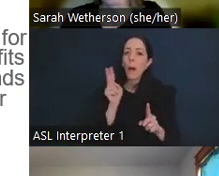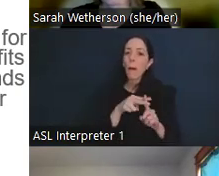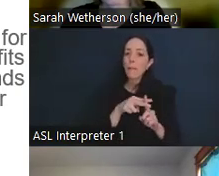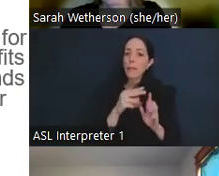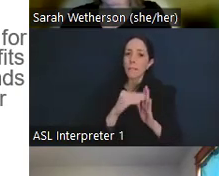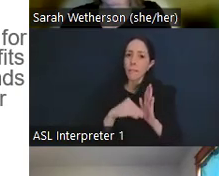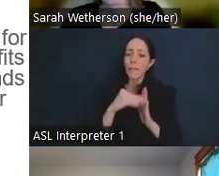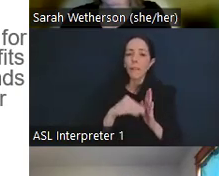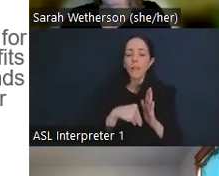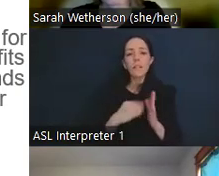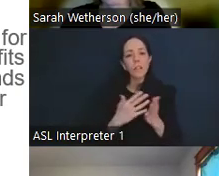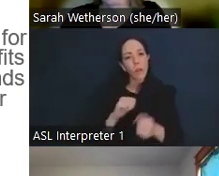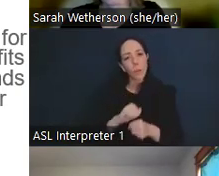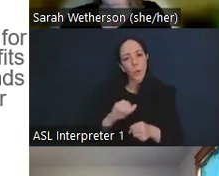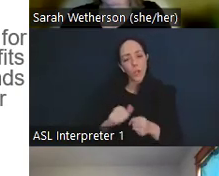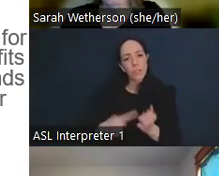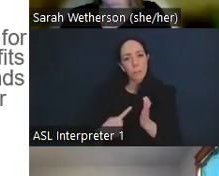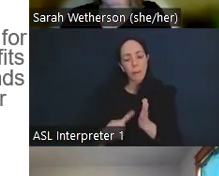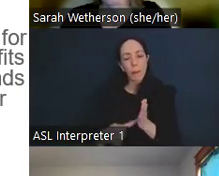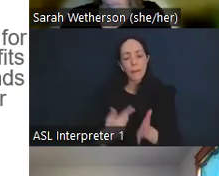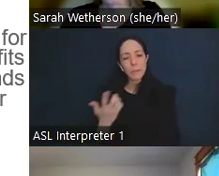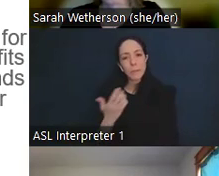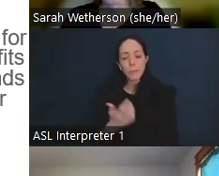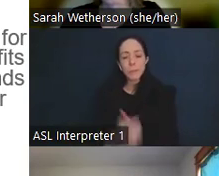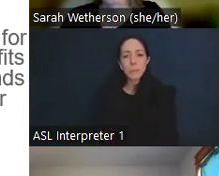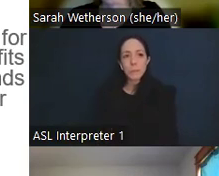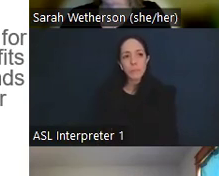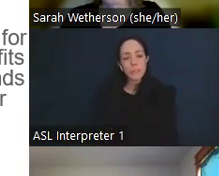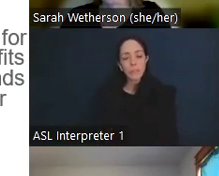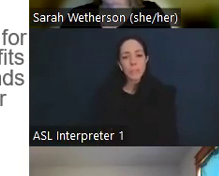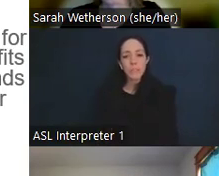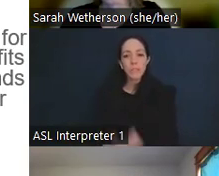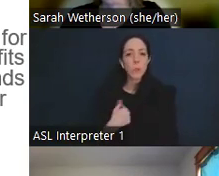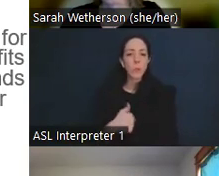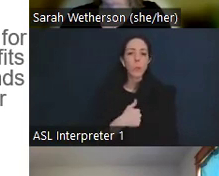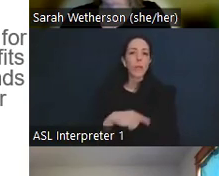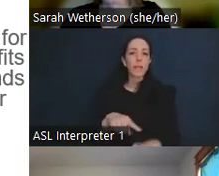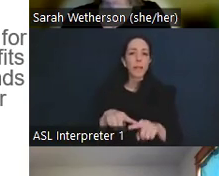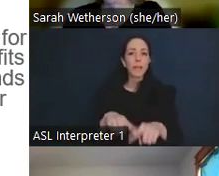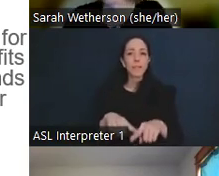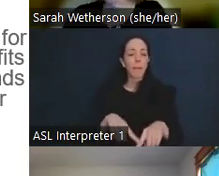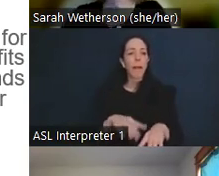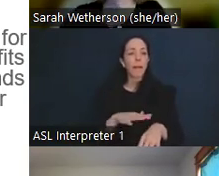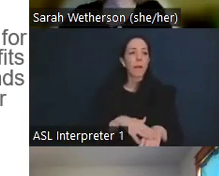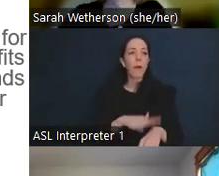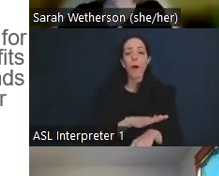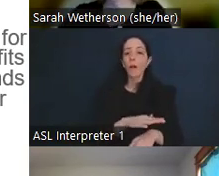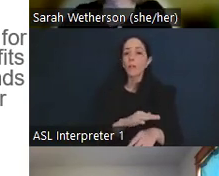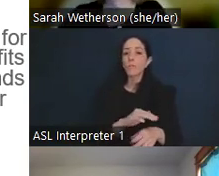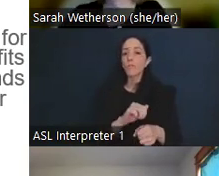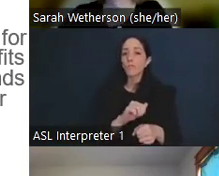we know the merits of those, and we are dependent on the workflows and processes from a